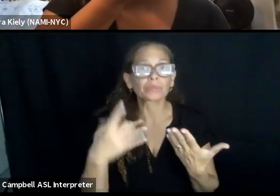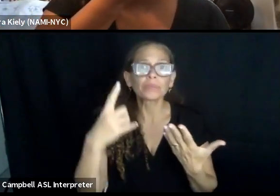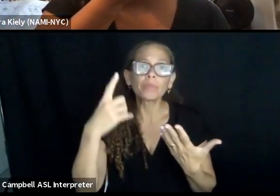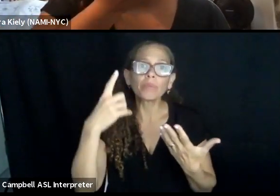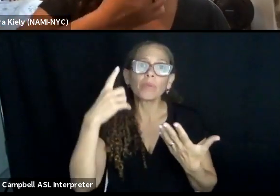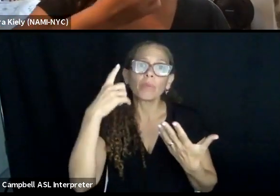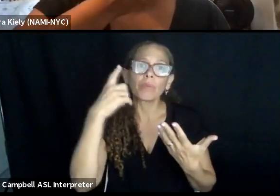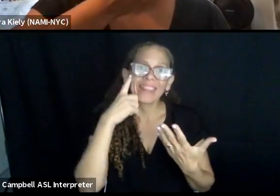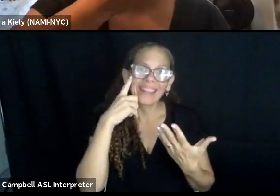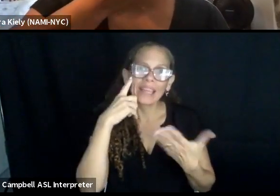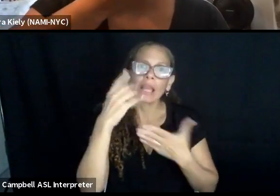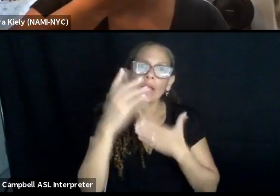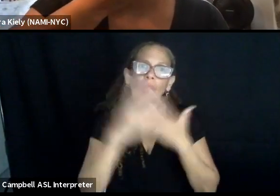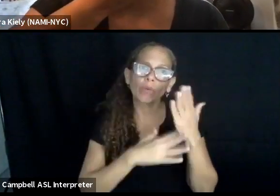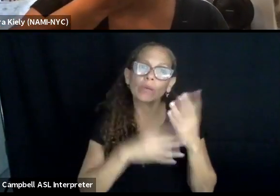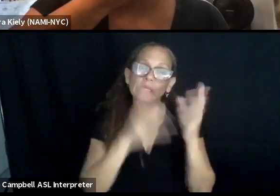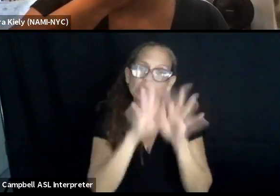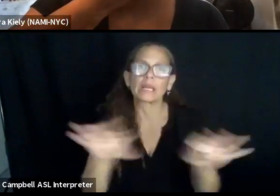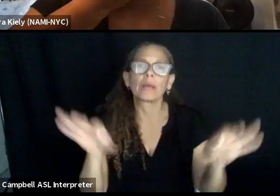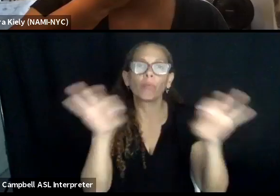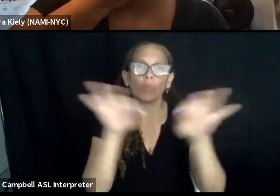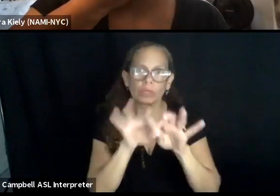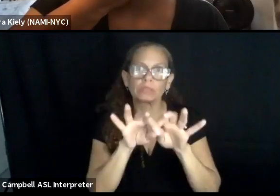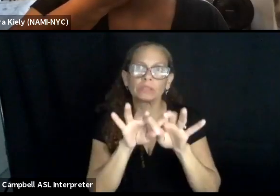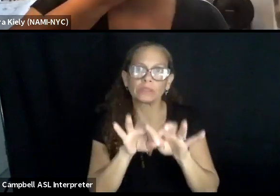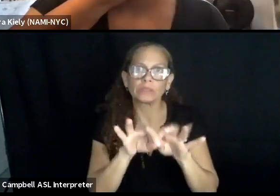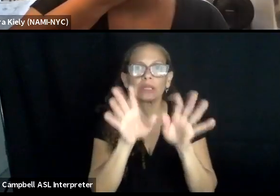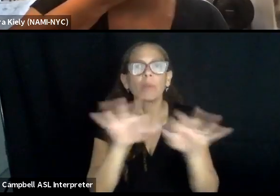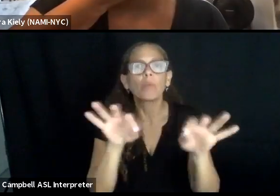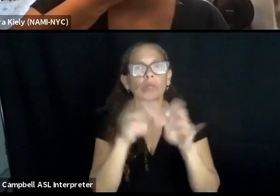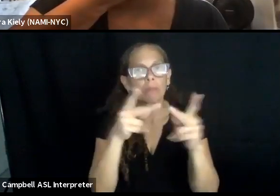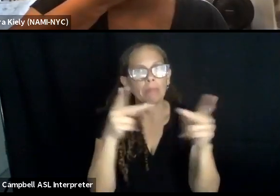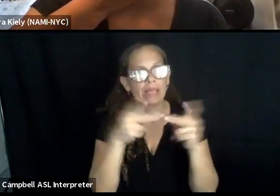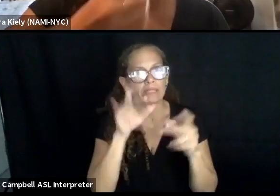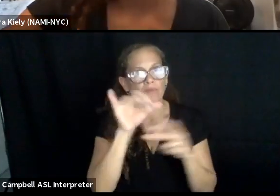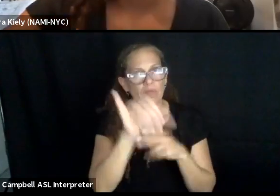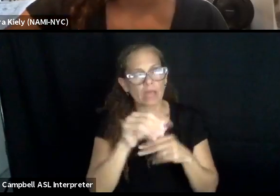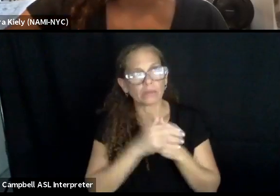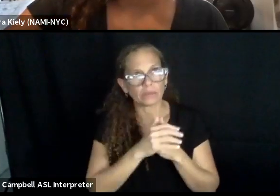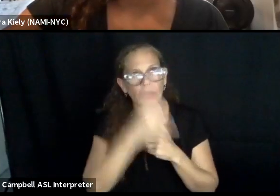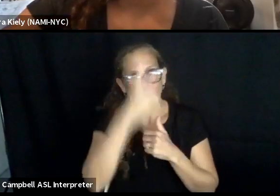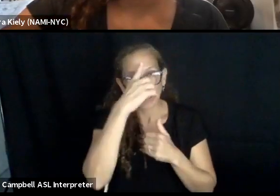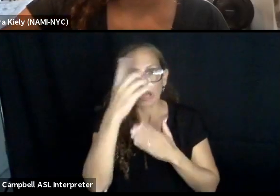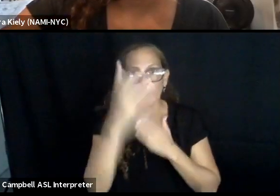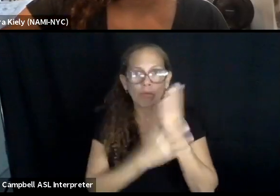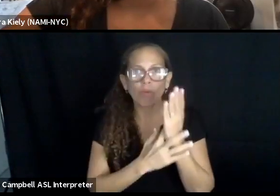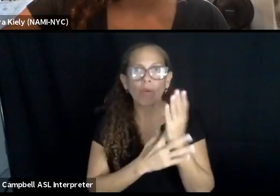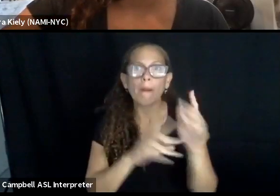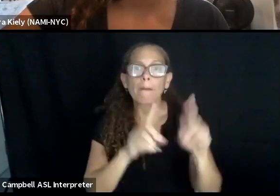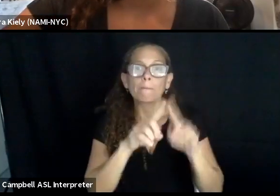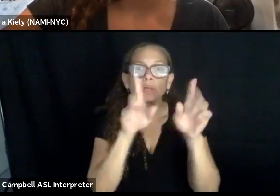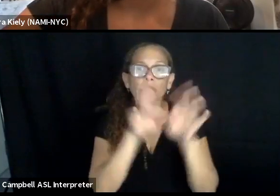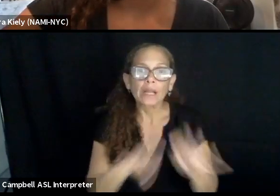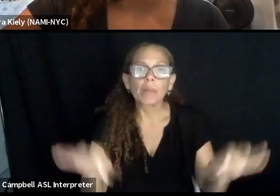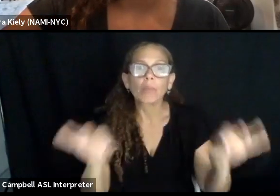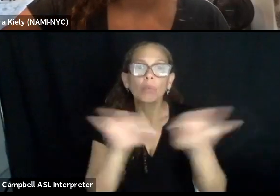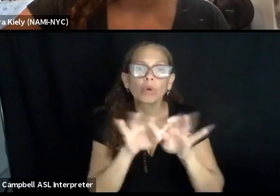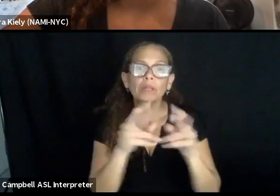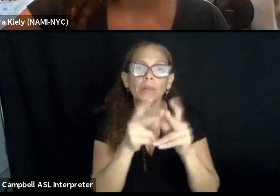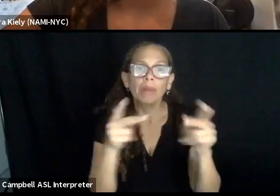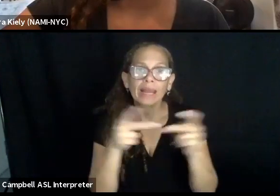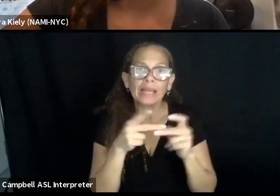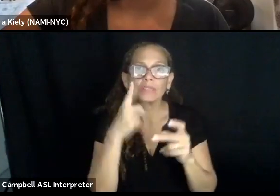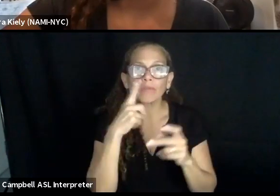is really important, and there's an important place for that. But there's also an important place